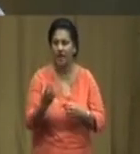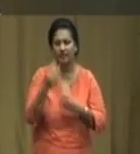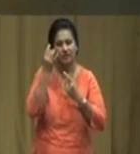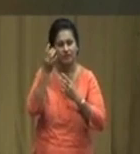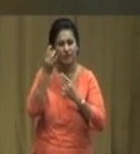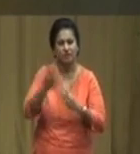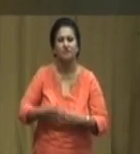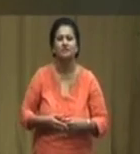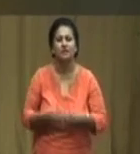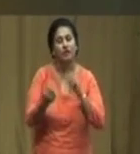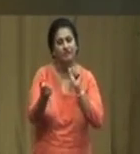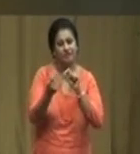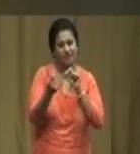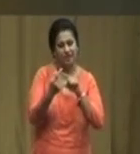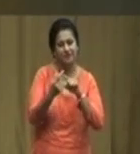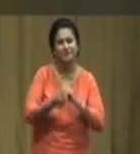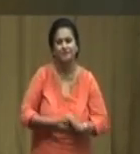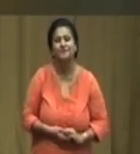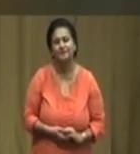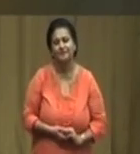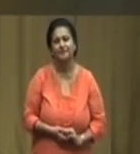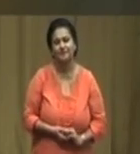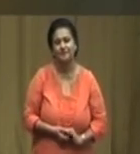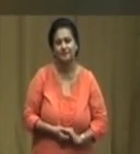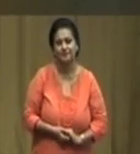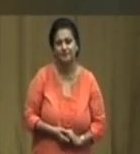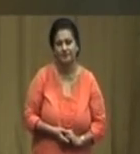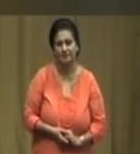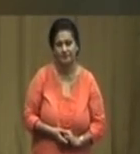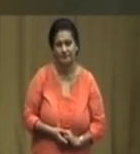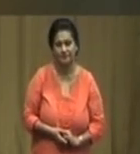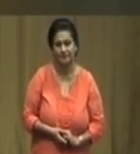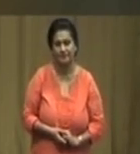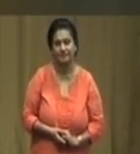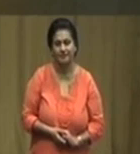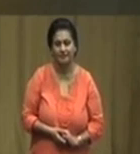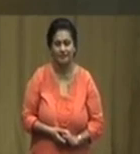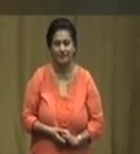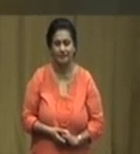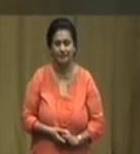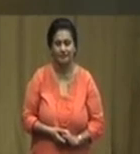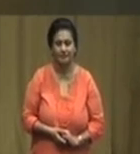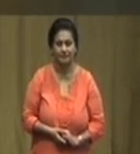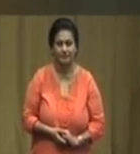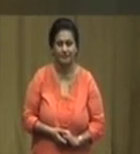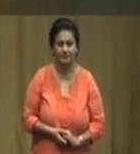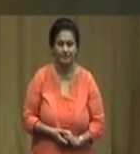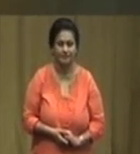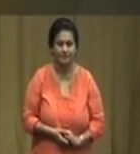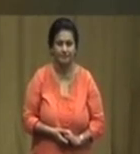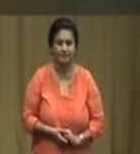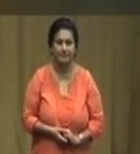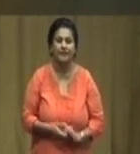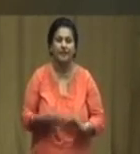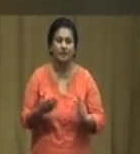any feedback you have about how we might improve that would be much appreciated. So we'll try and keep on top of that. So